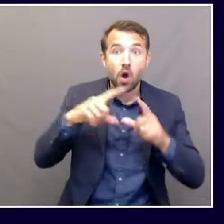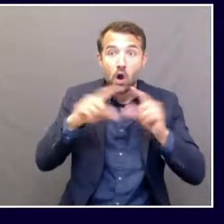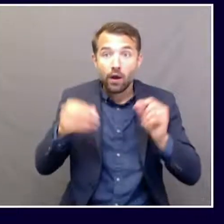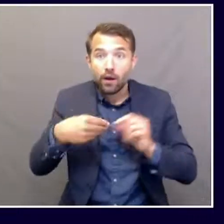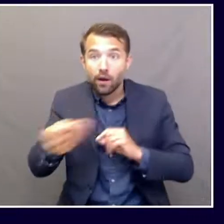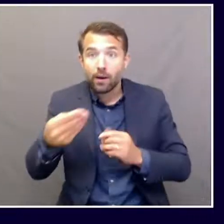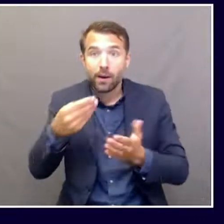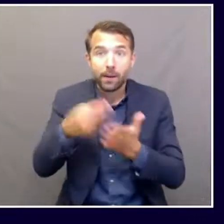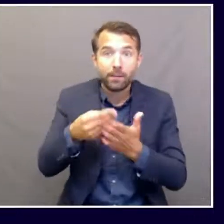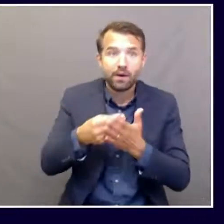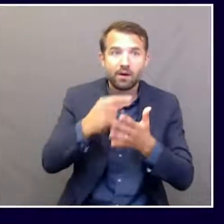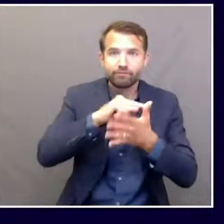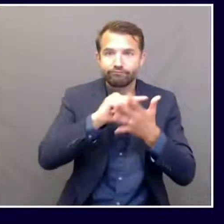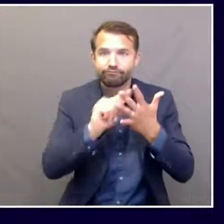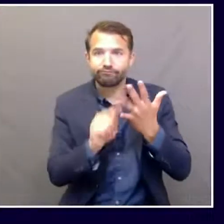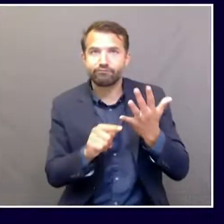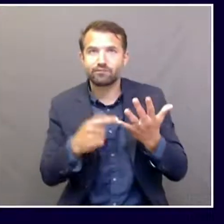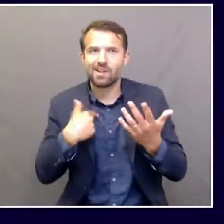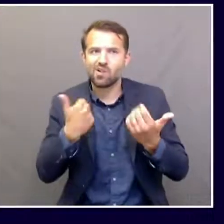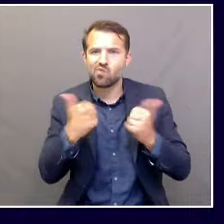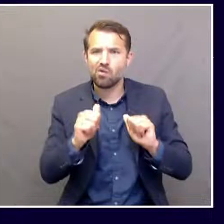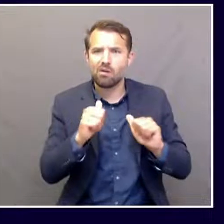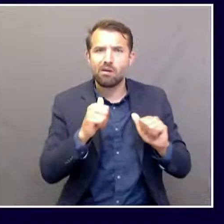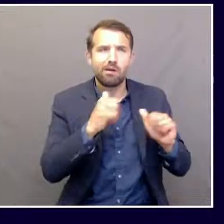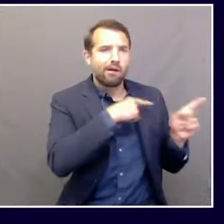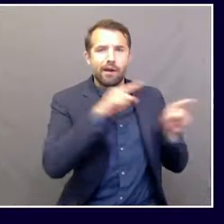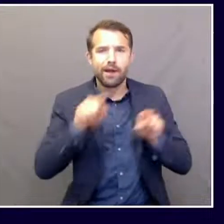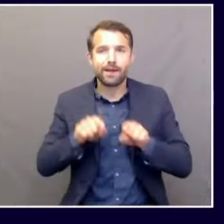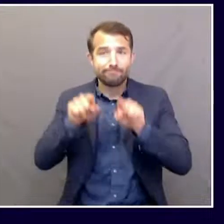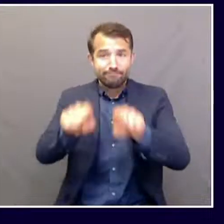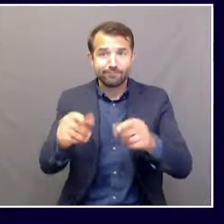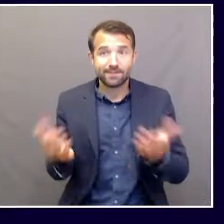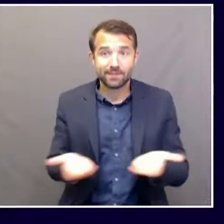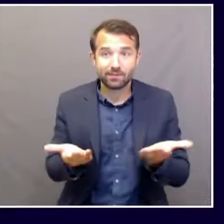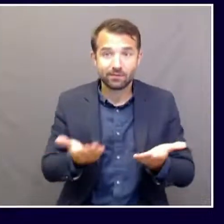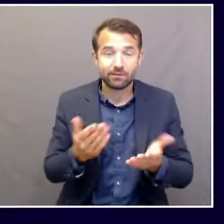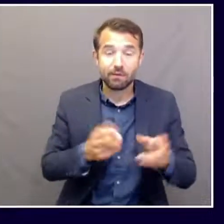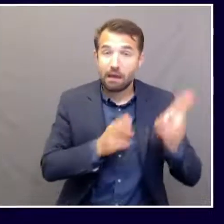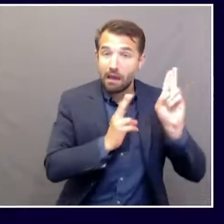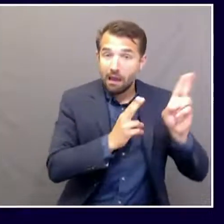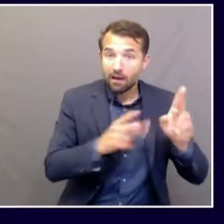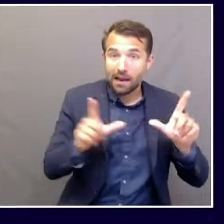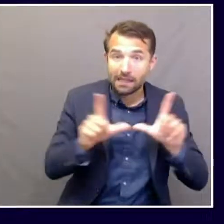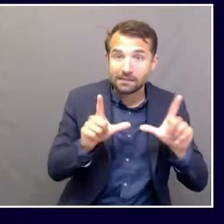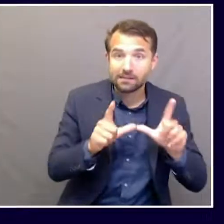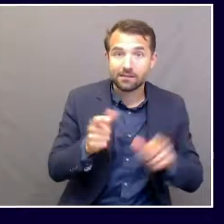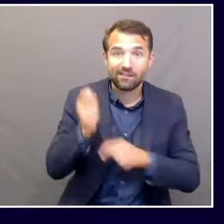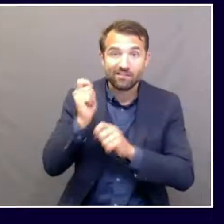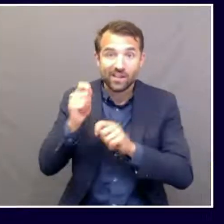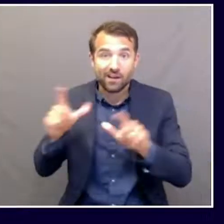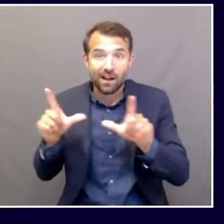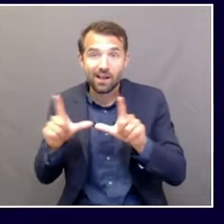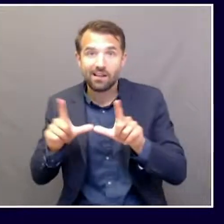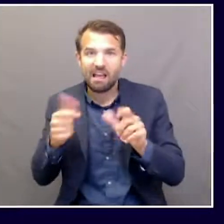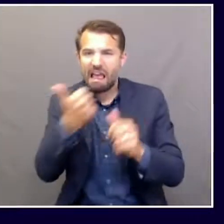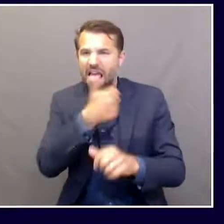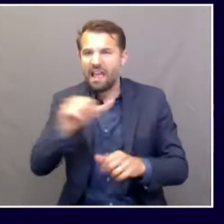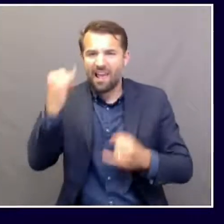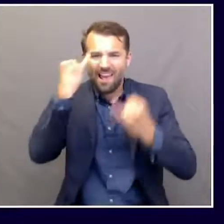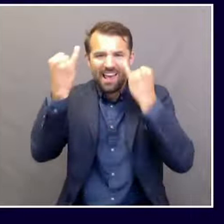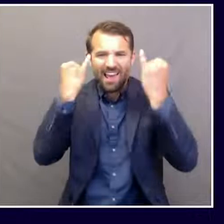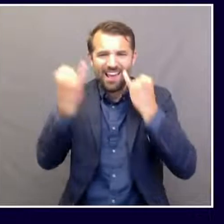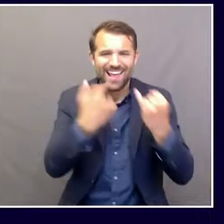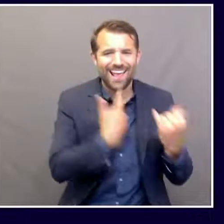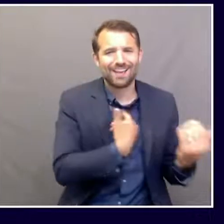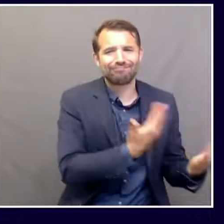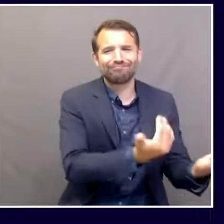for example, or a gift card, but we're looking at what else might work. So we'll be hopefully announcing some more ideas to try to encourage